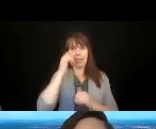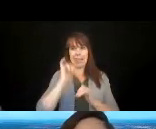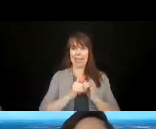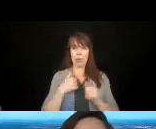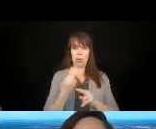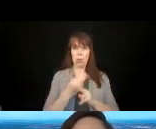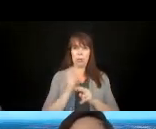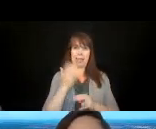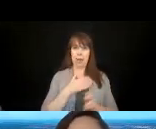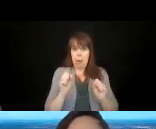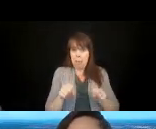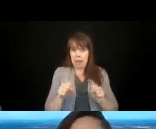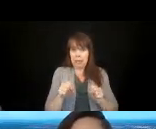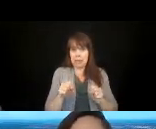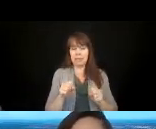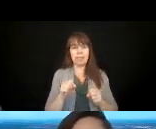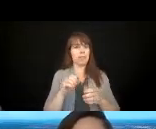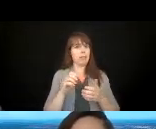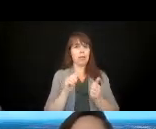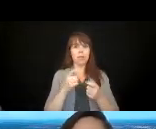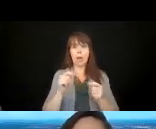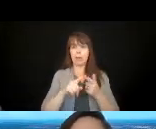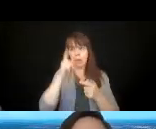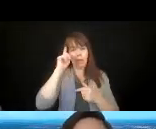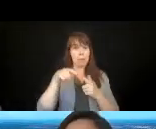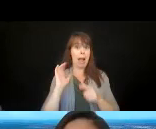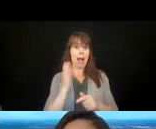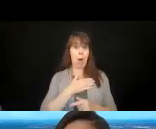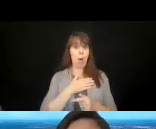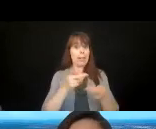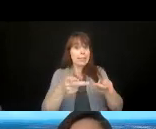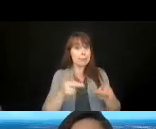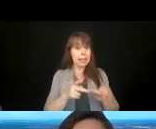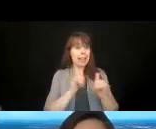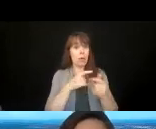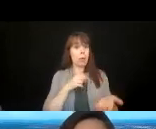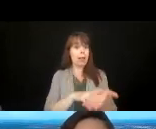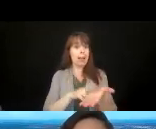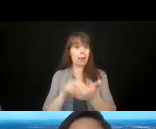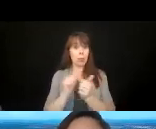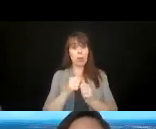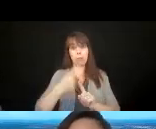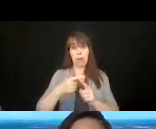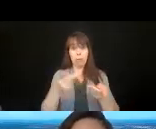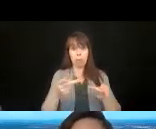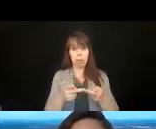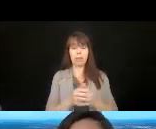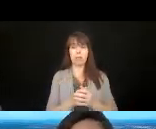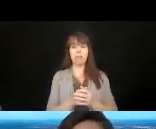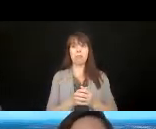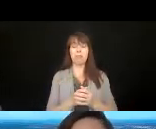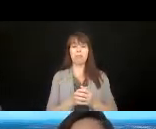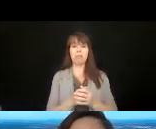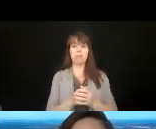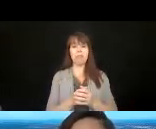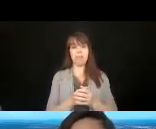our capabilities in our risk-based contracts in the future and use this as part of population management? And are we are